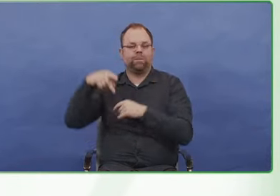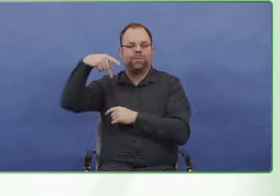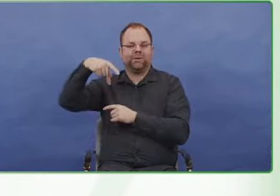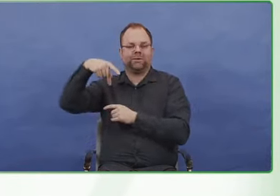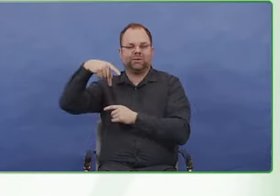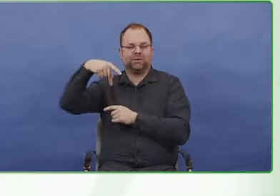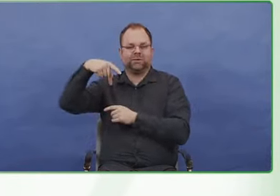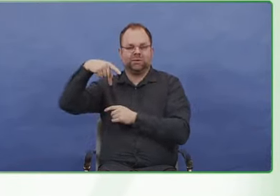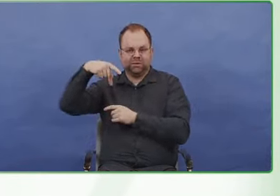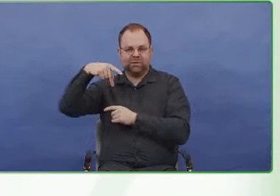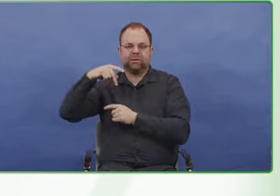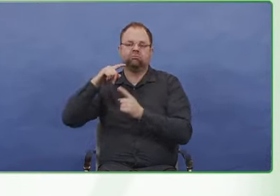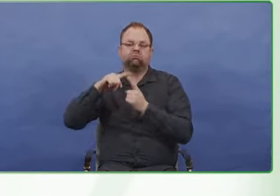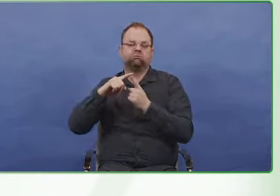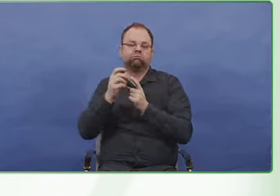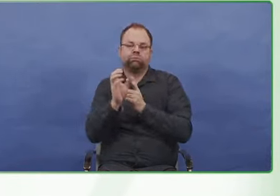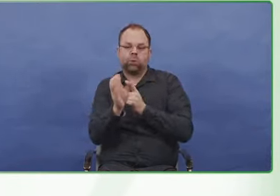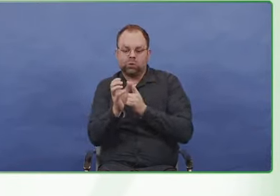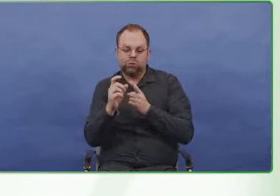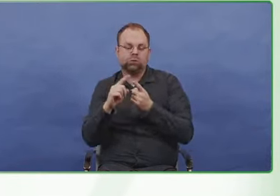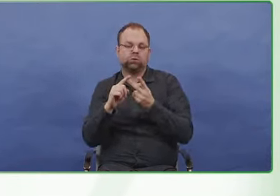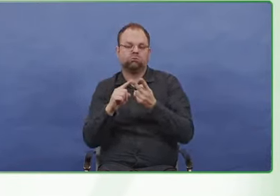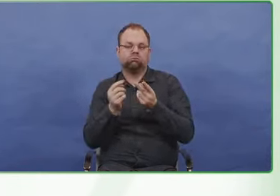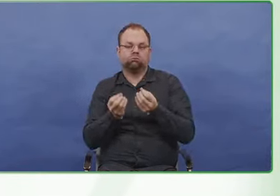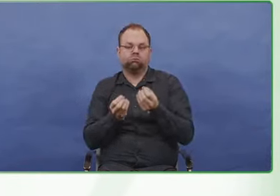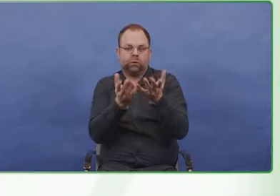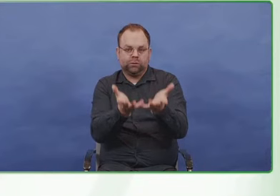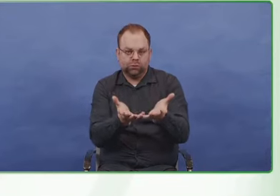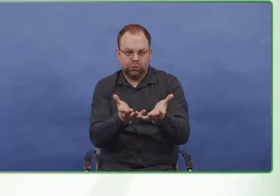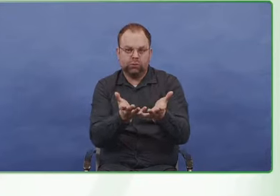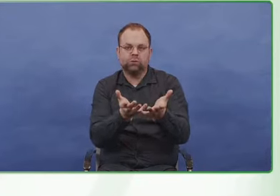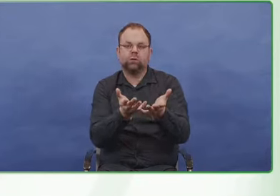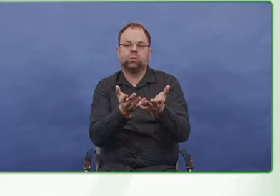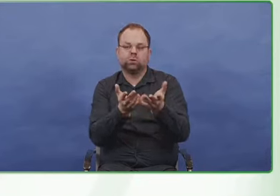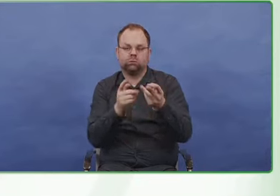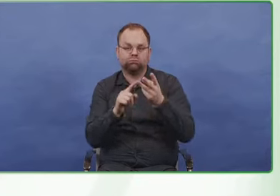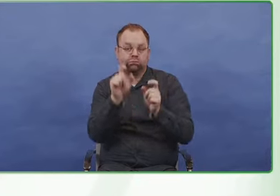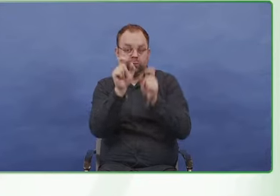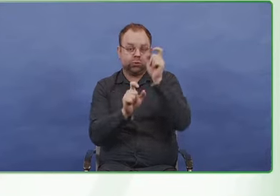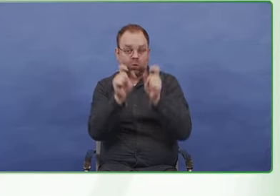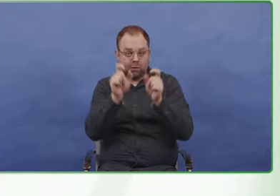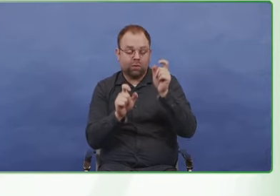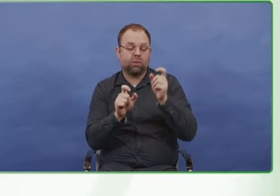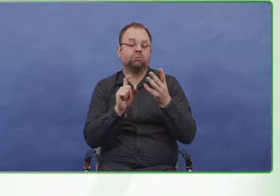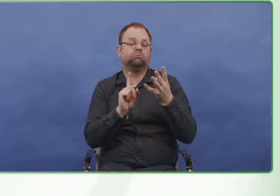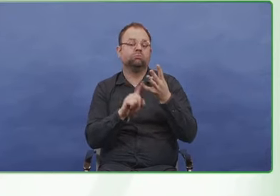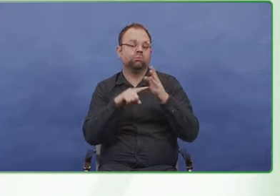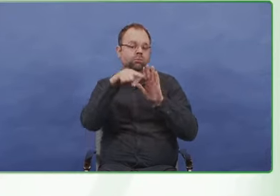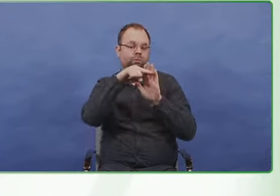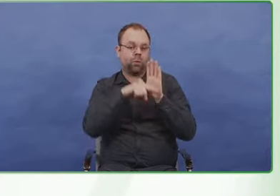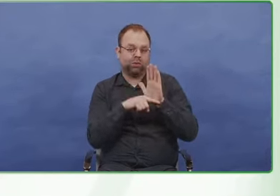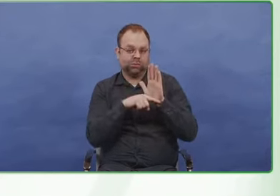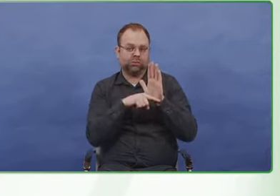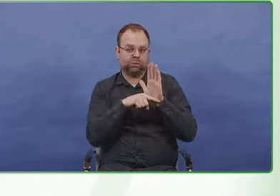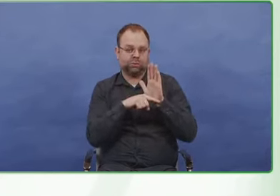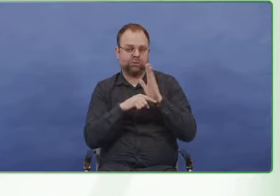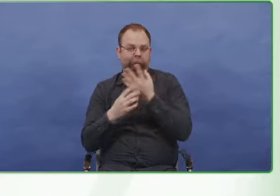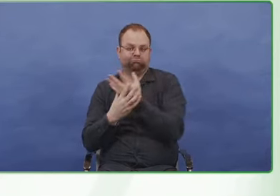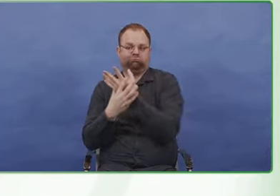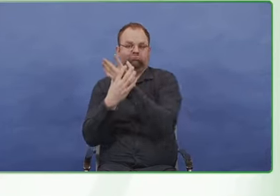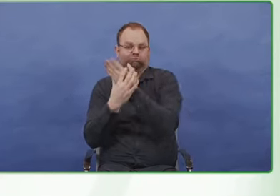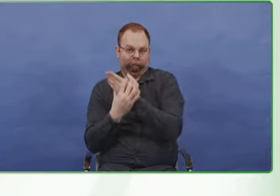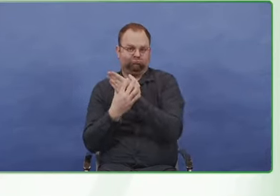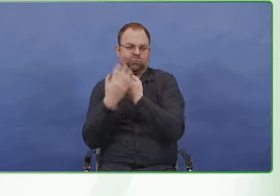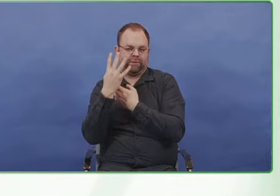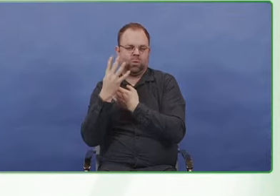The objectives or the goal for the national strategic framework is that to